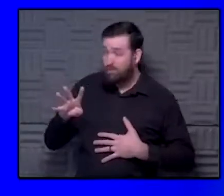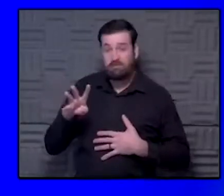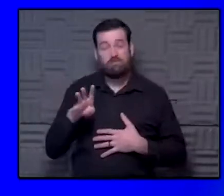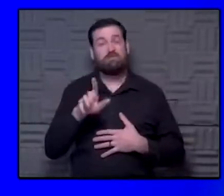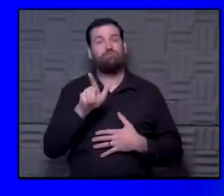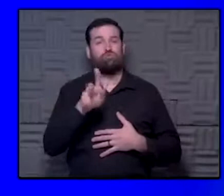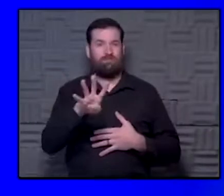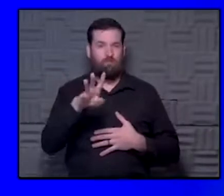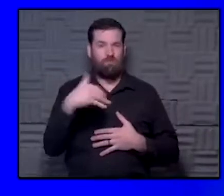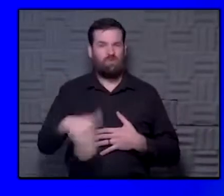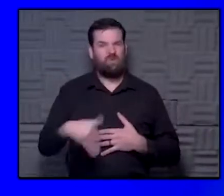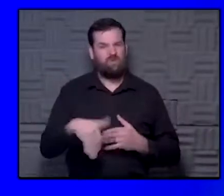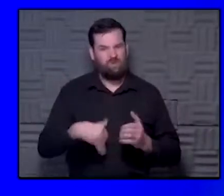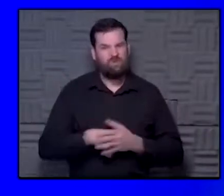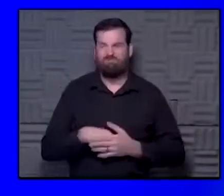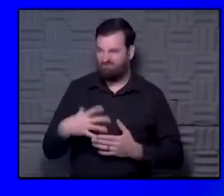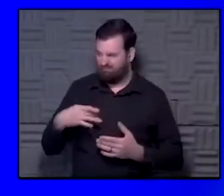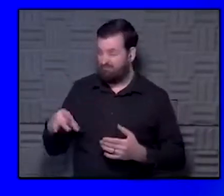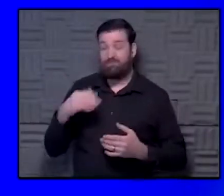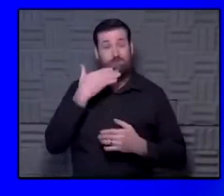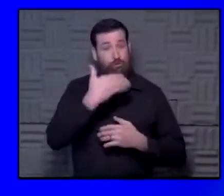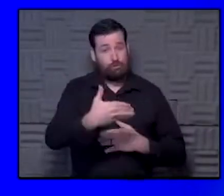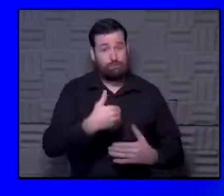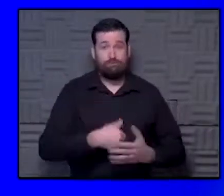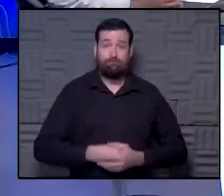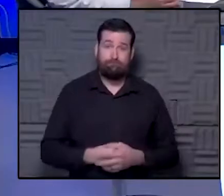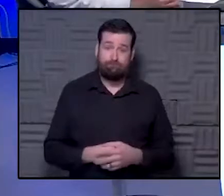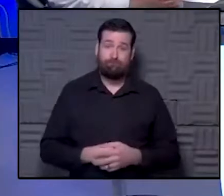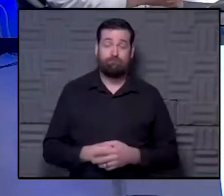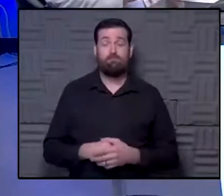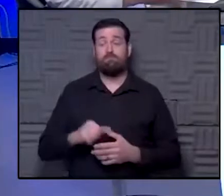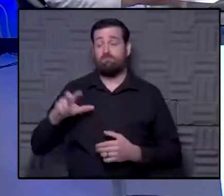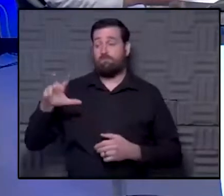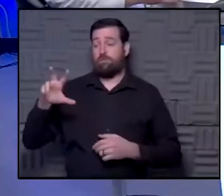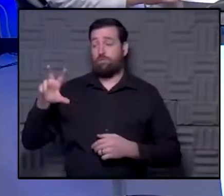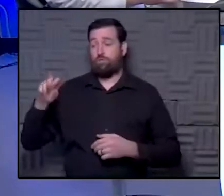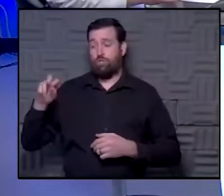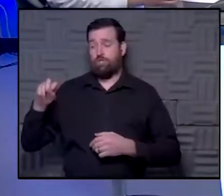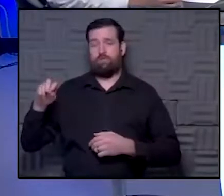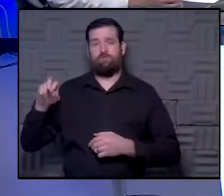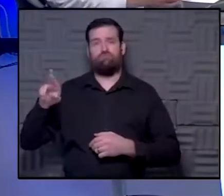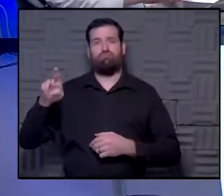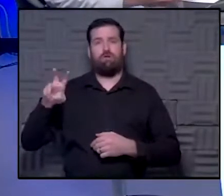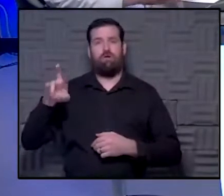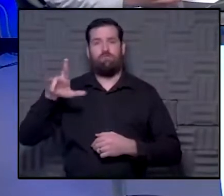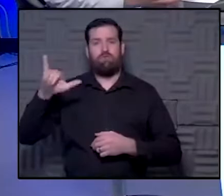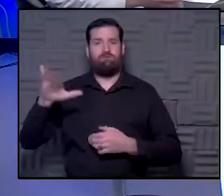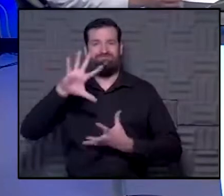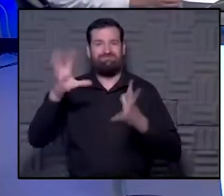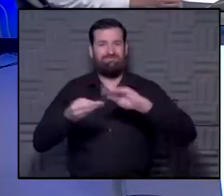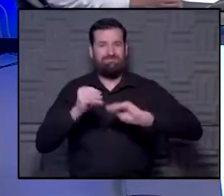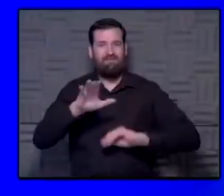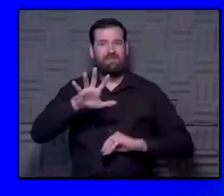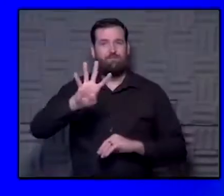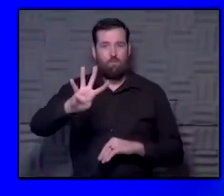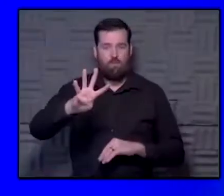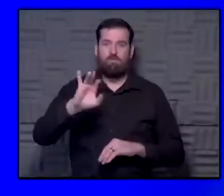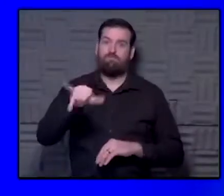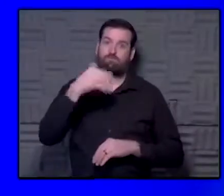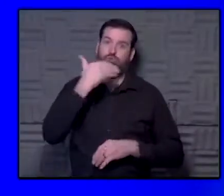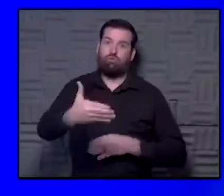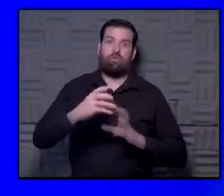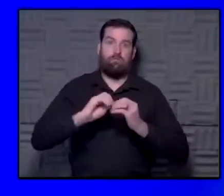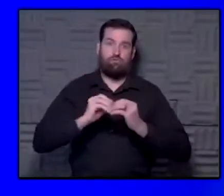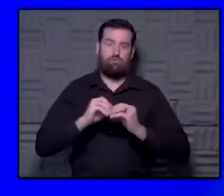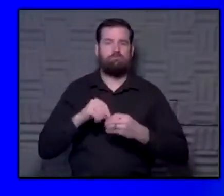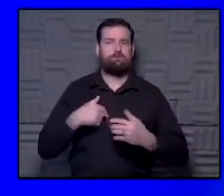in the ICU. I do like that number. That's really good. Yeah. 30 with that in that recovery period, so 54 total patients, which is a very good number.